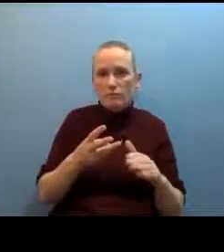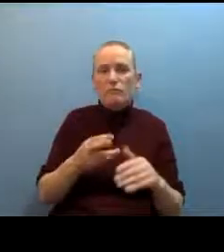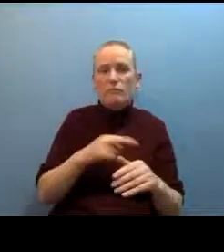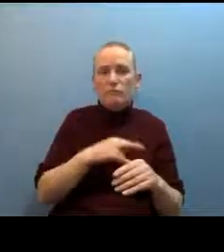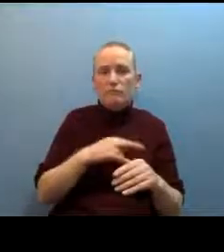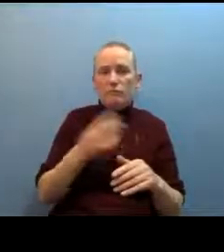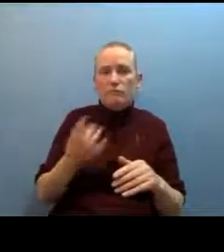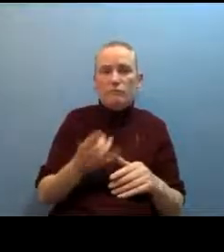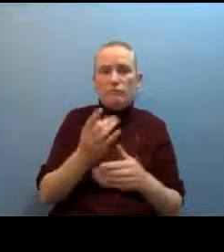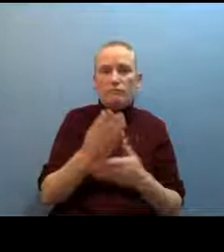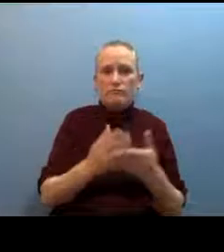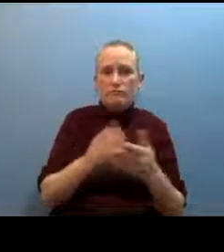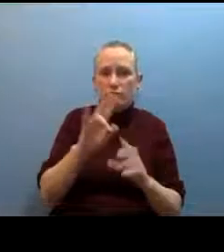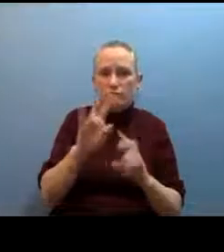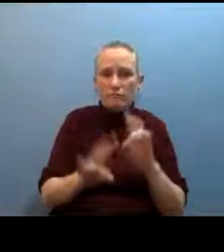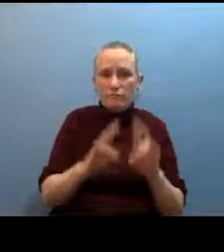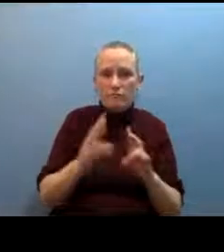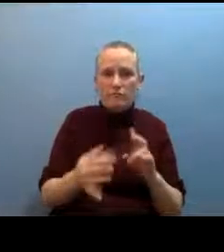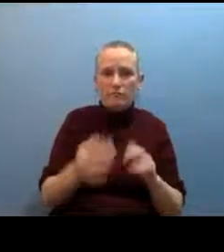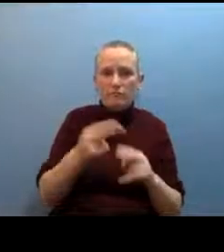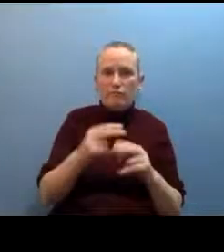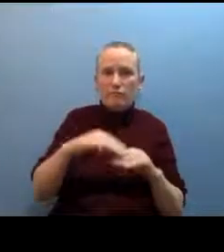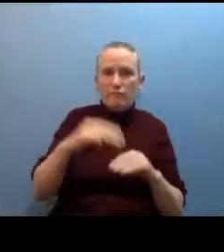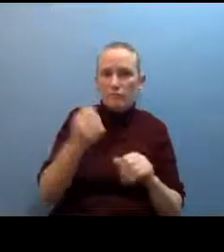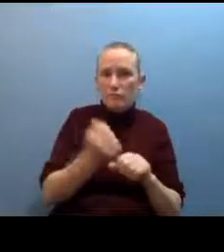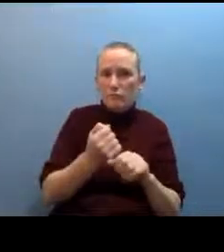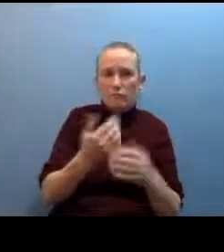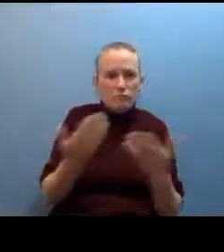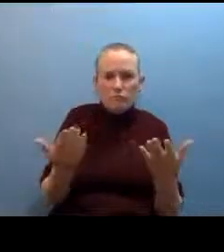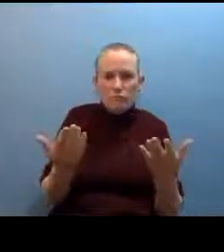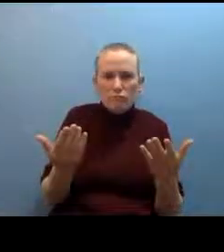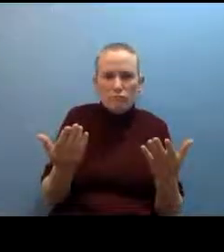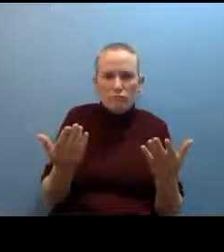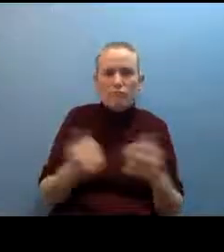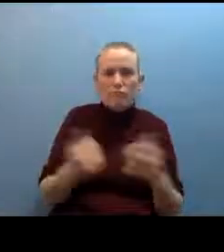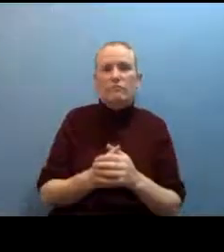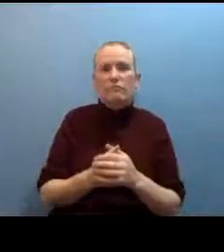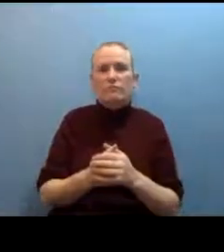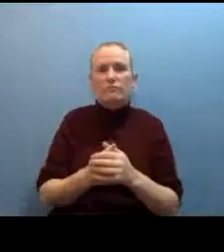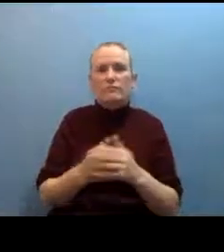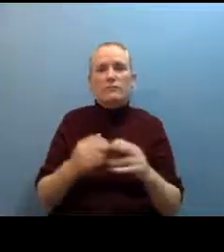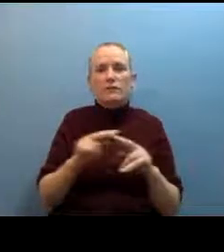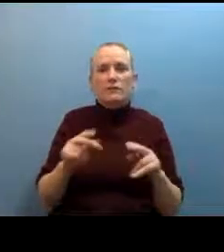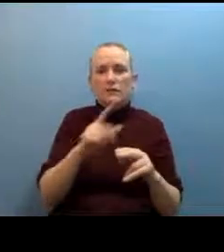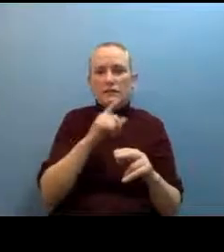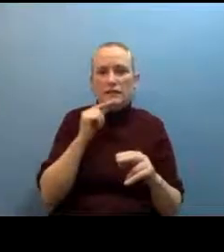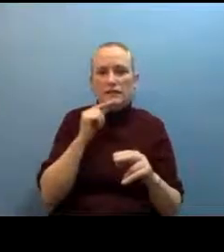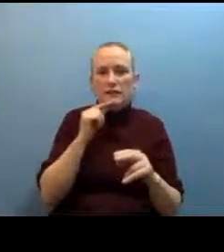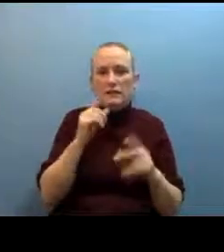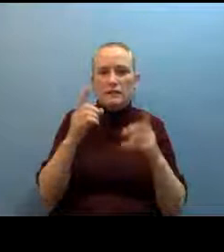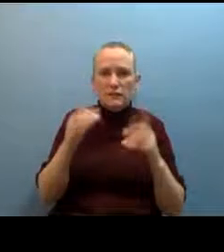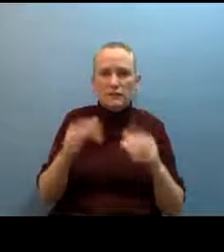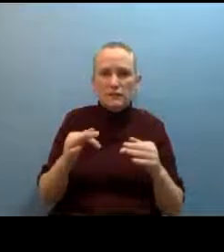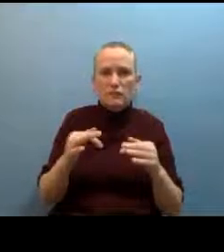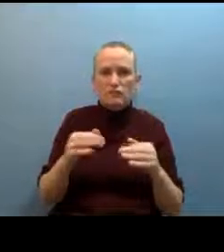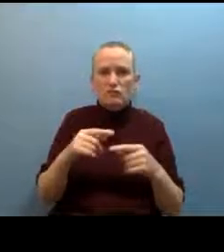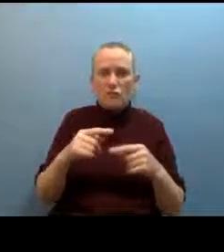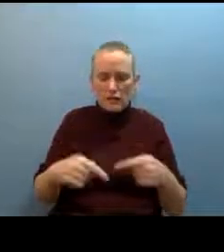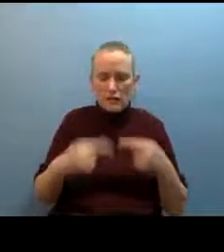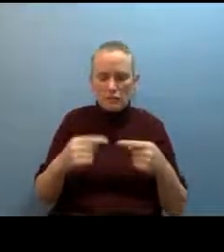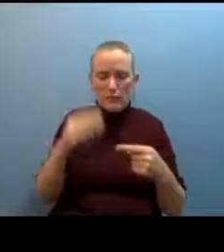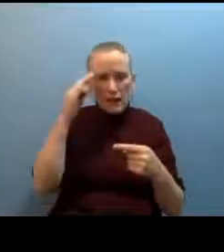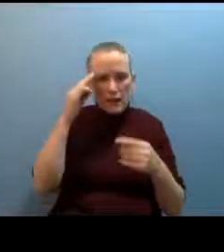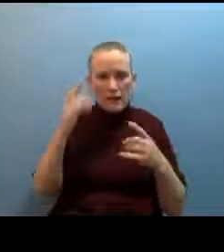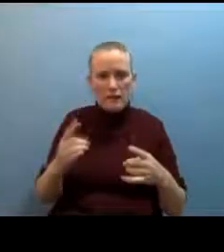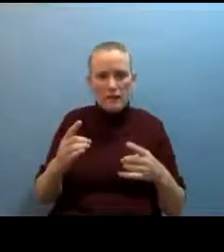some questions and find out a little bit more about what is going on for them. It's not saying that they are definitely struggling with their mental health, but it's certainly